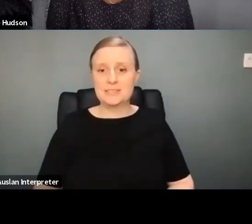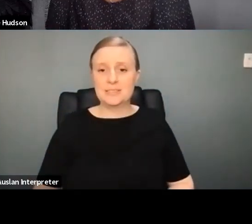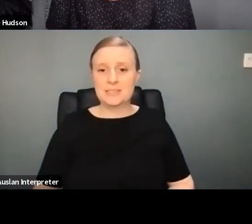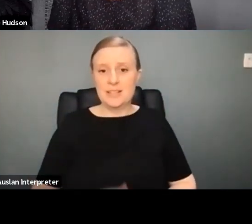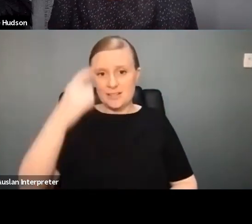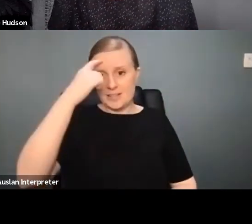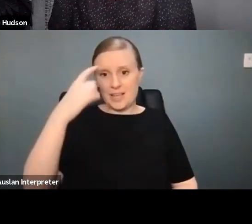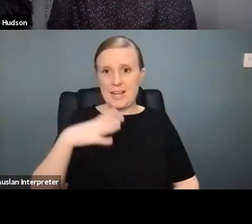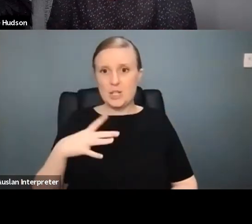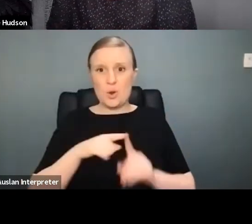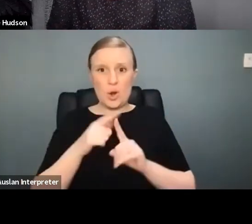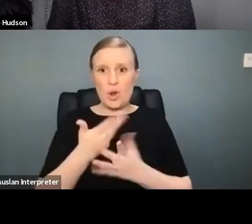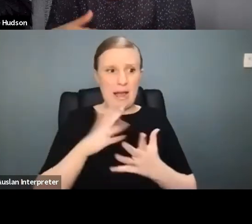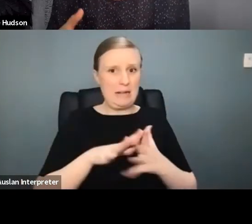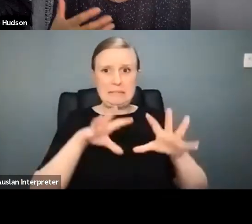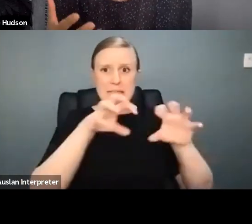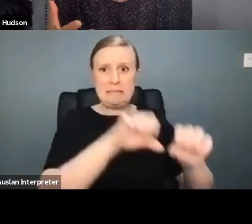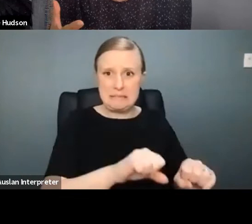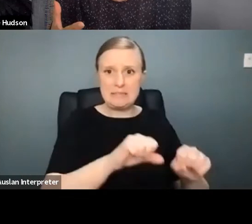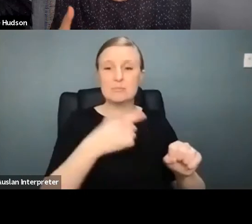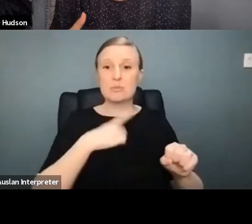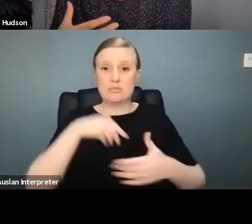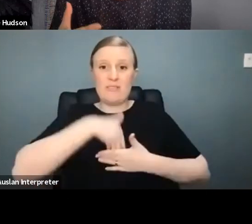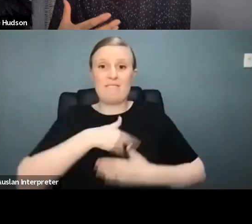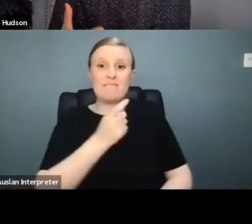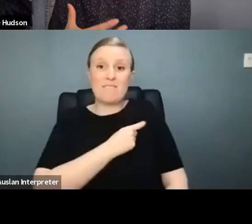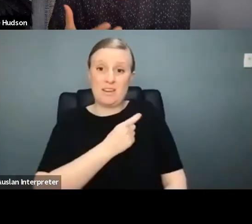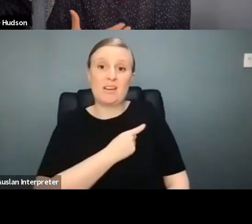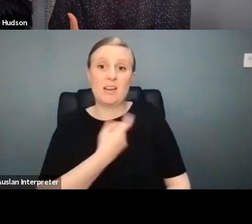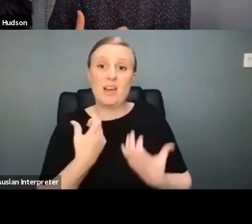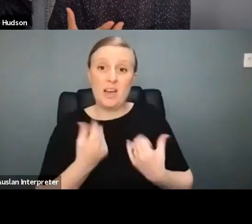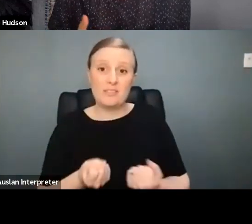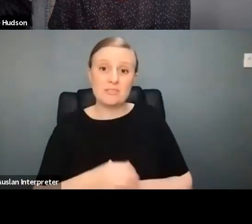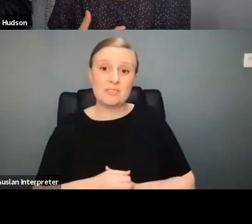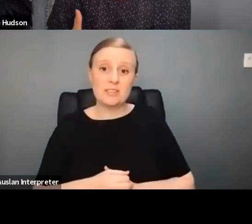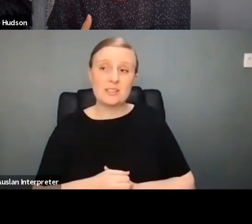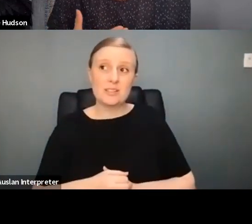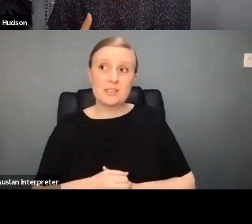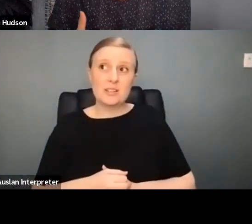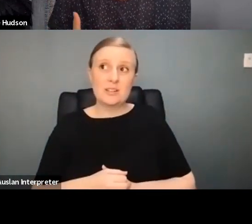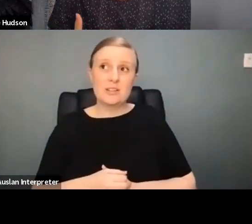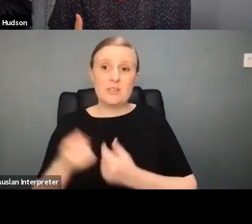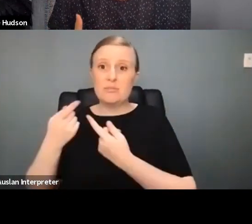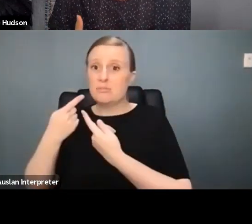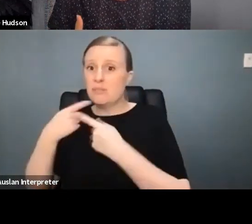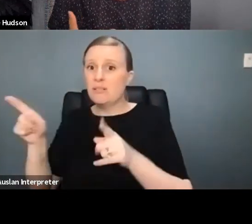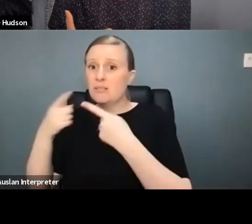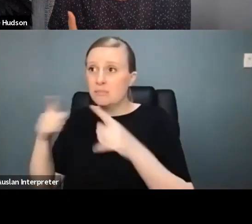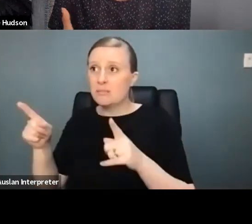learn, and because of that fear and that low grade sort of worry